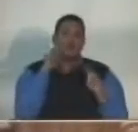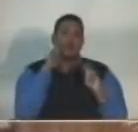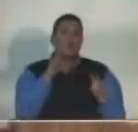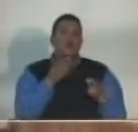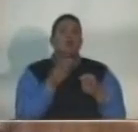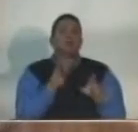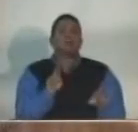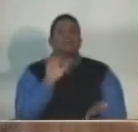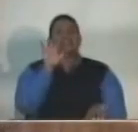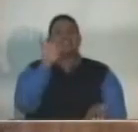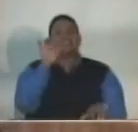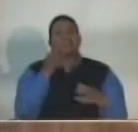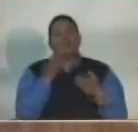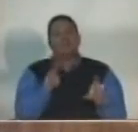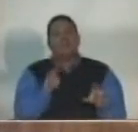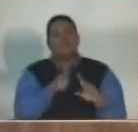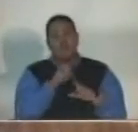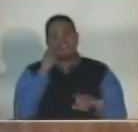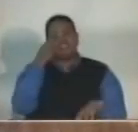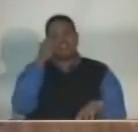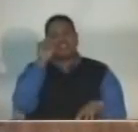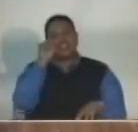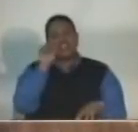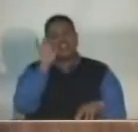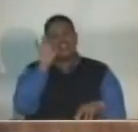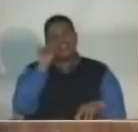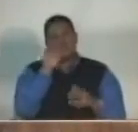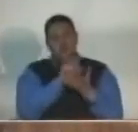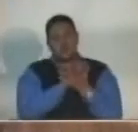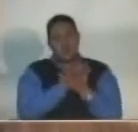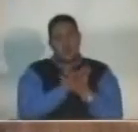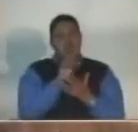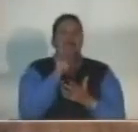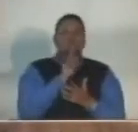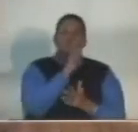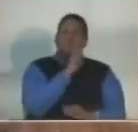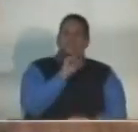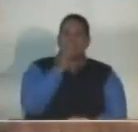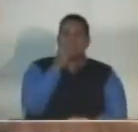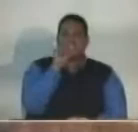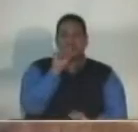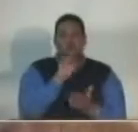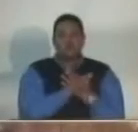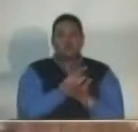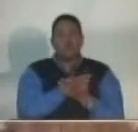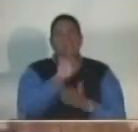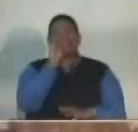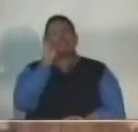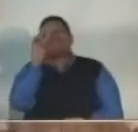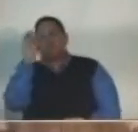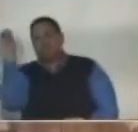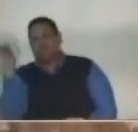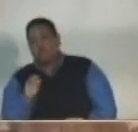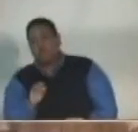results, the CSEC results from the SHIFT schools and the single SHIFT schools, 72%